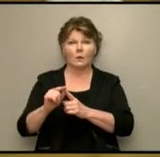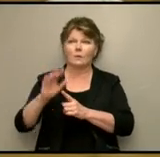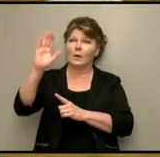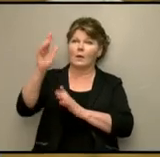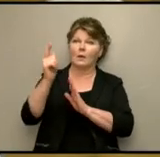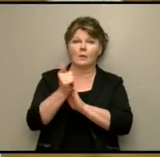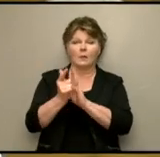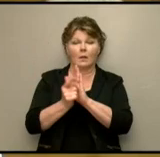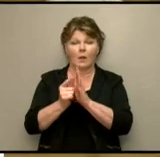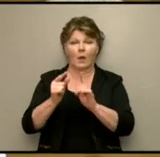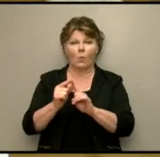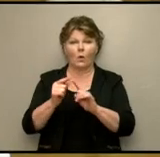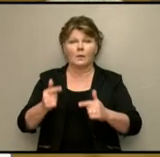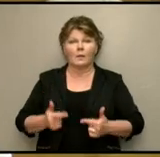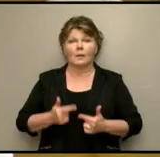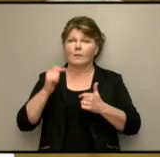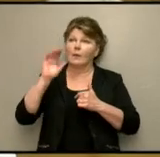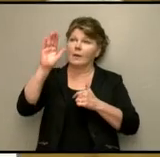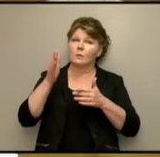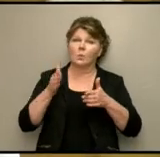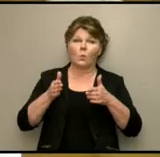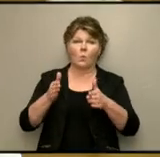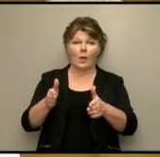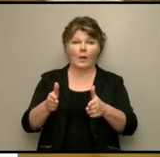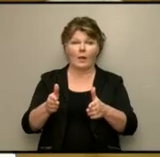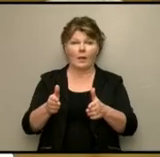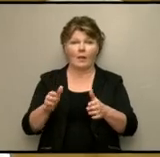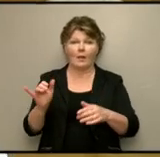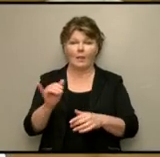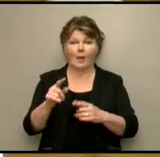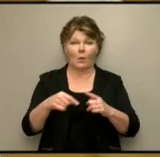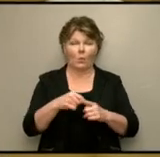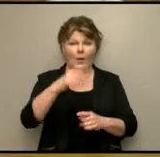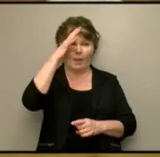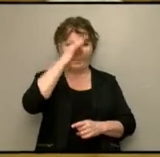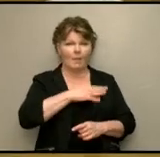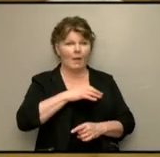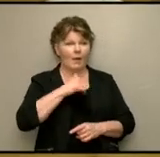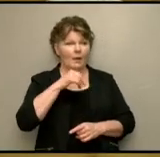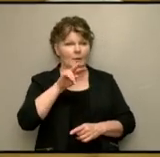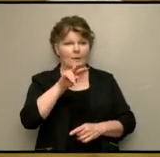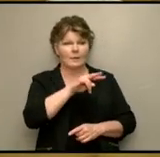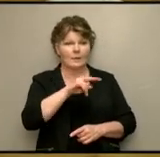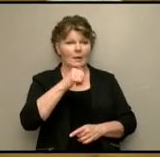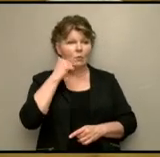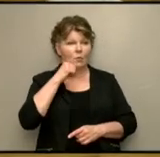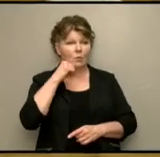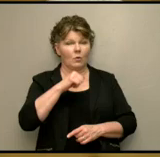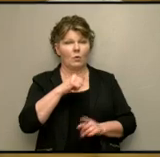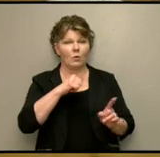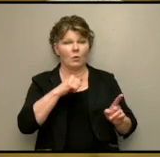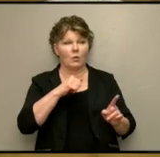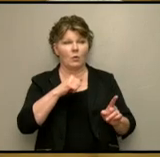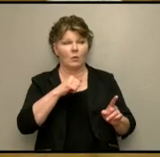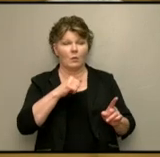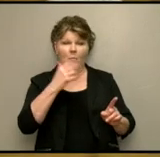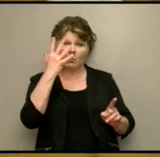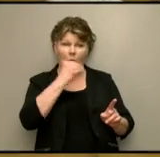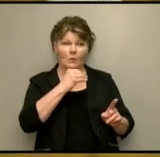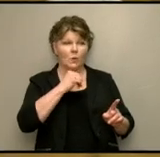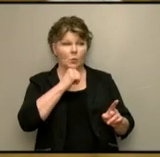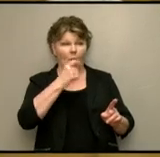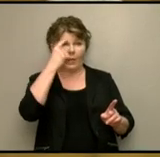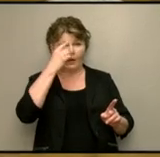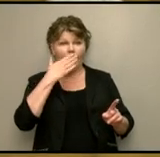law words by living life his way, like when we men see an attractive woman and we do not think bad thoughts. We keep